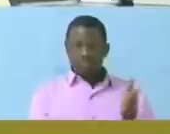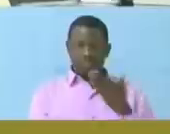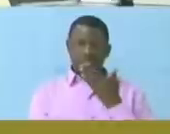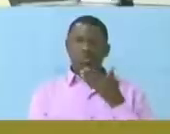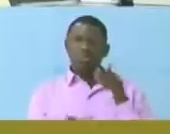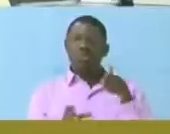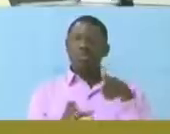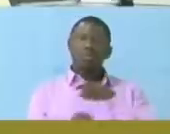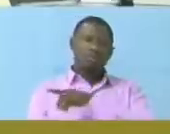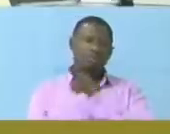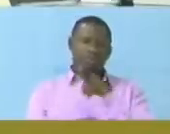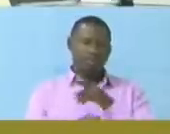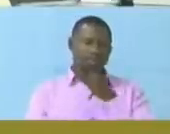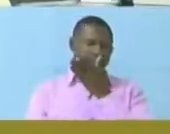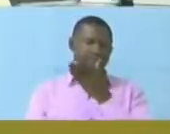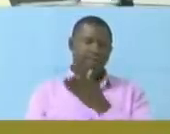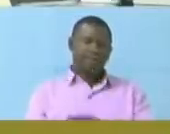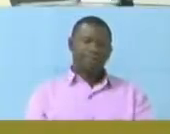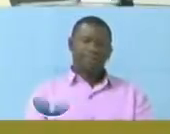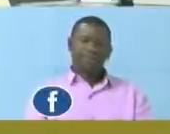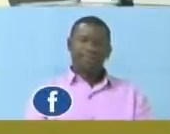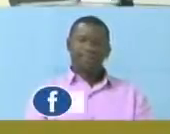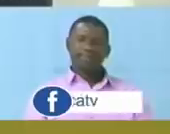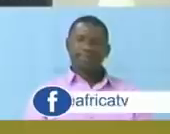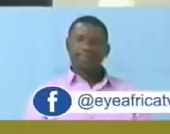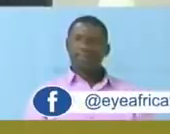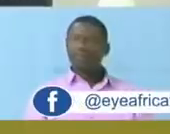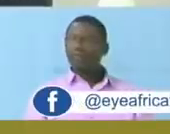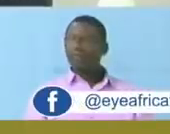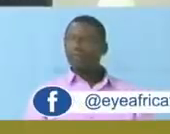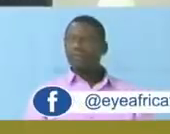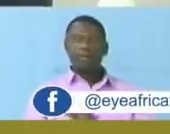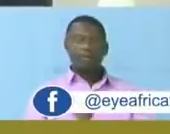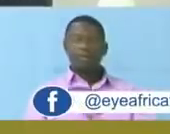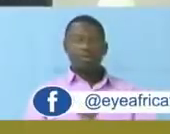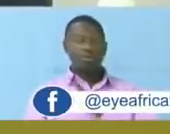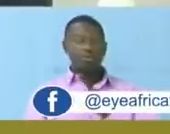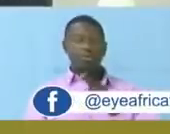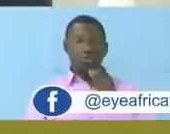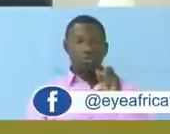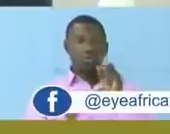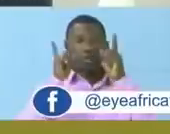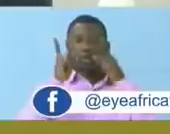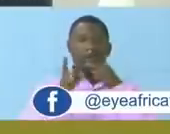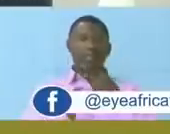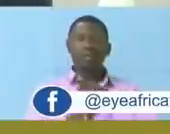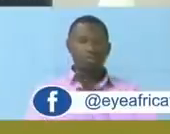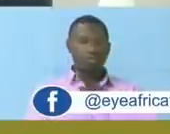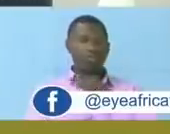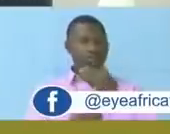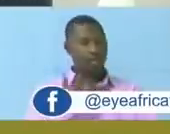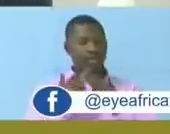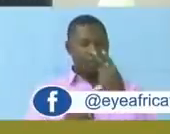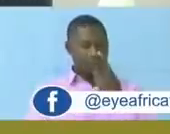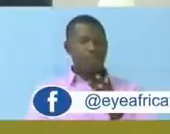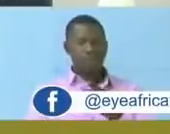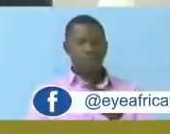I am not surprised that you did not see it.